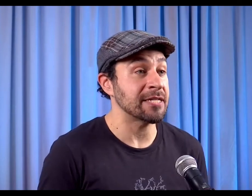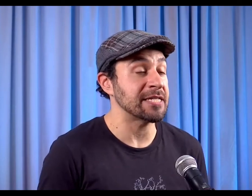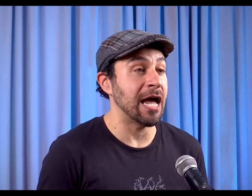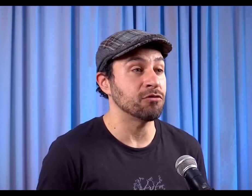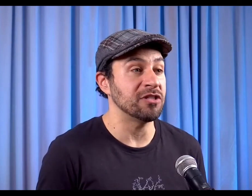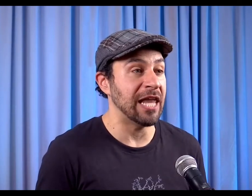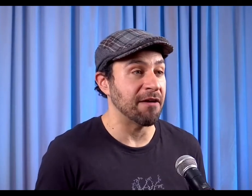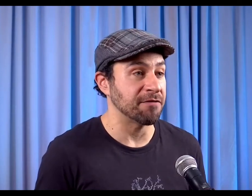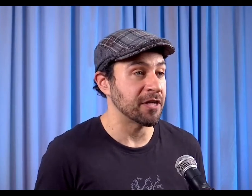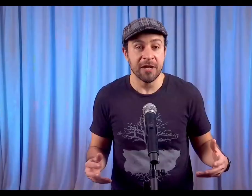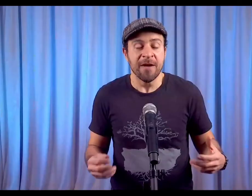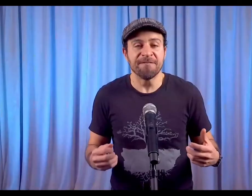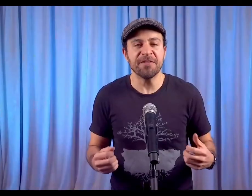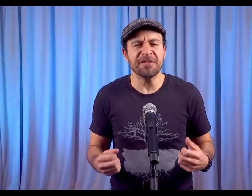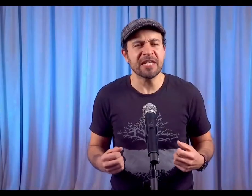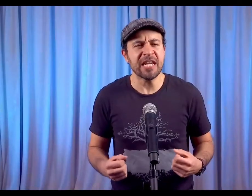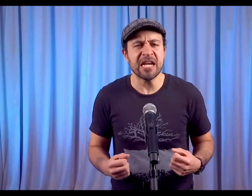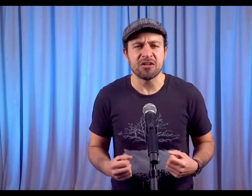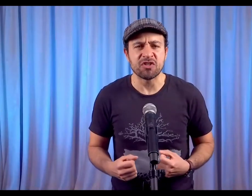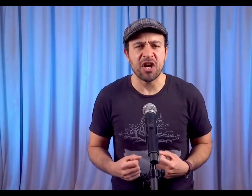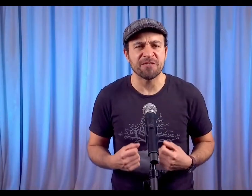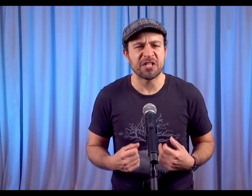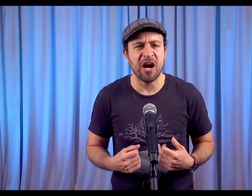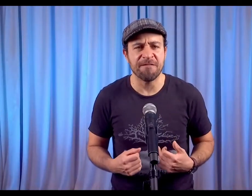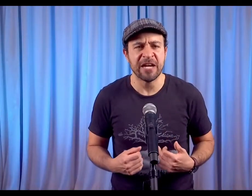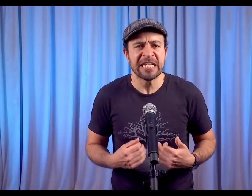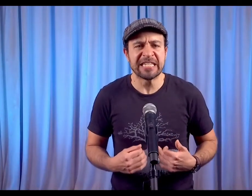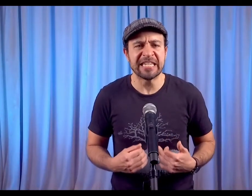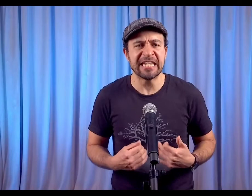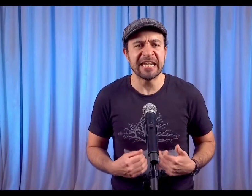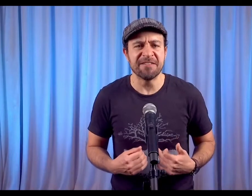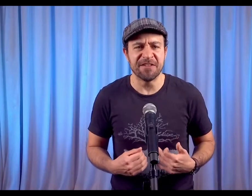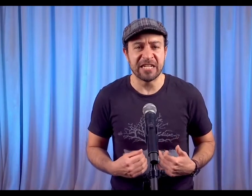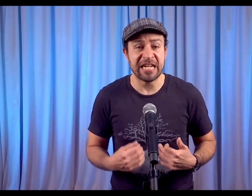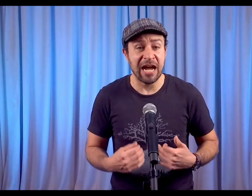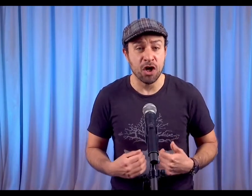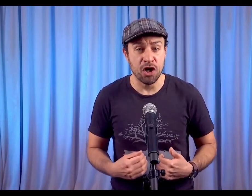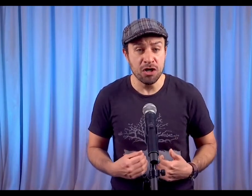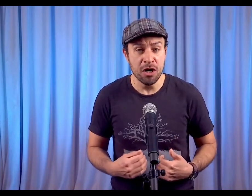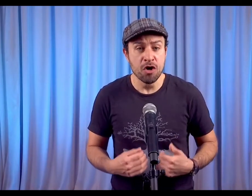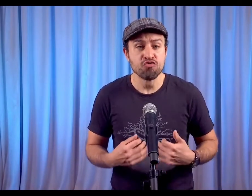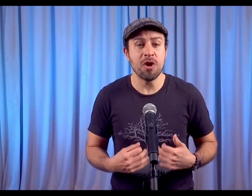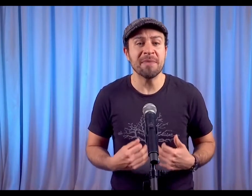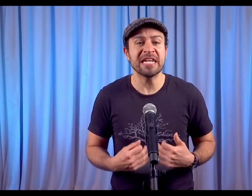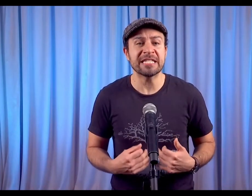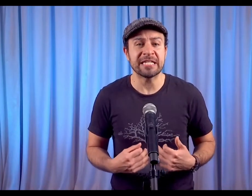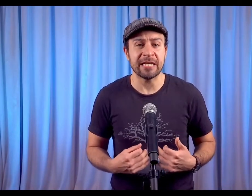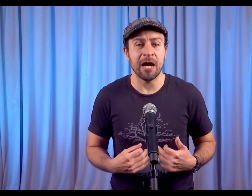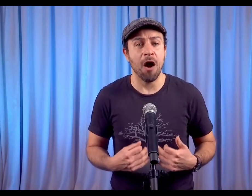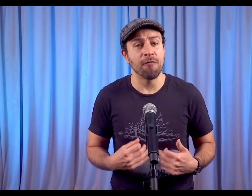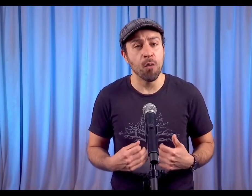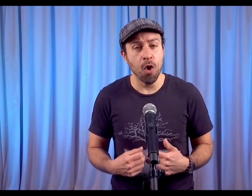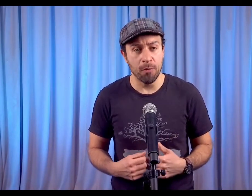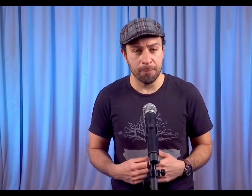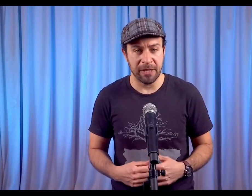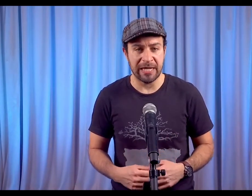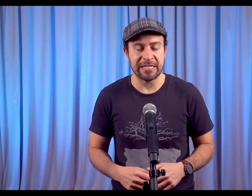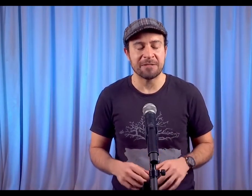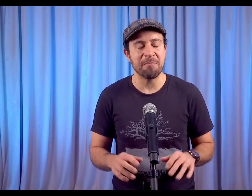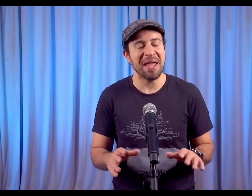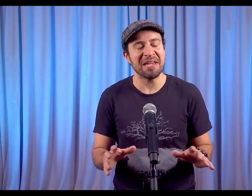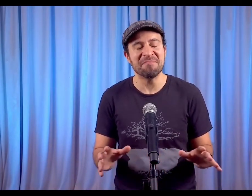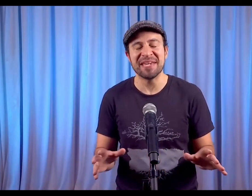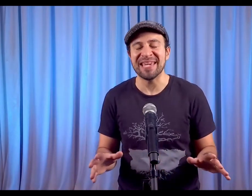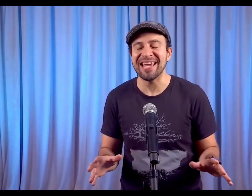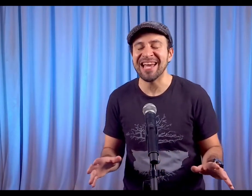the last sounds left. 50 years of tough city living got her reminiscing of a warmer